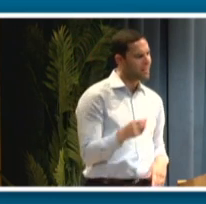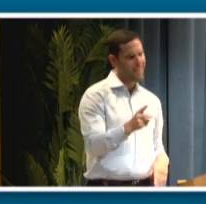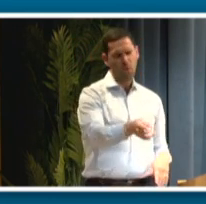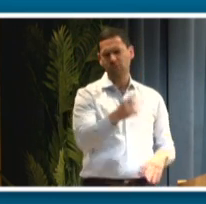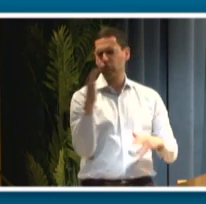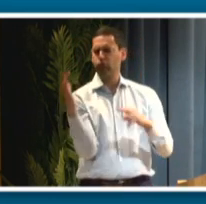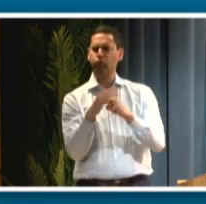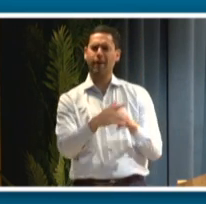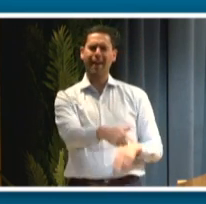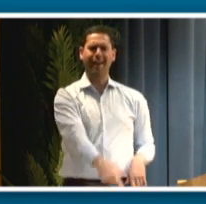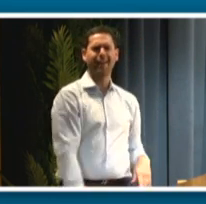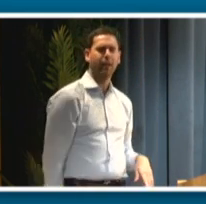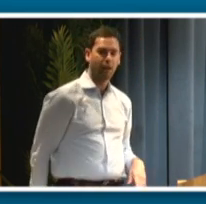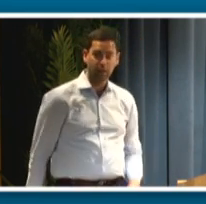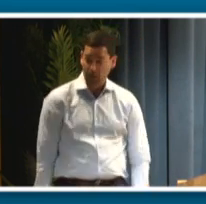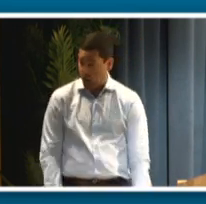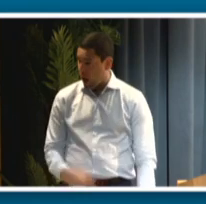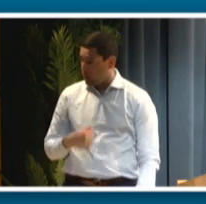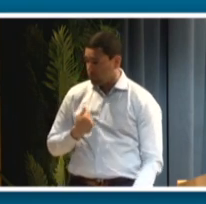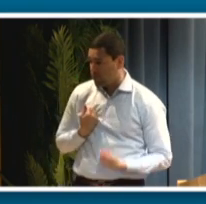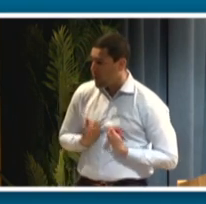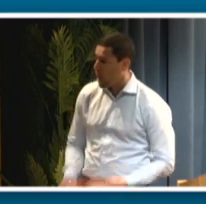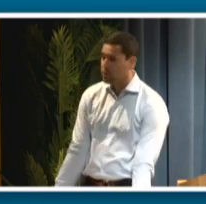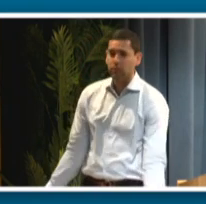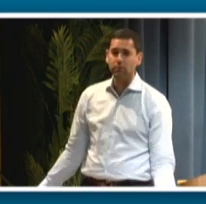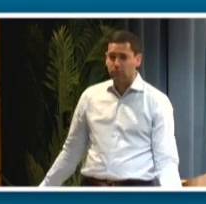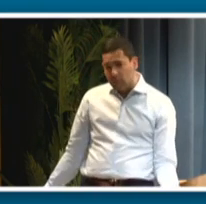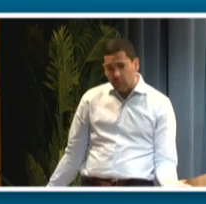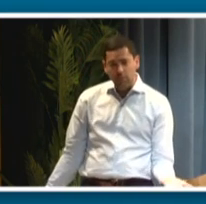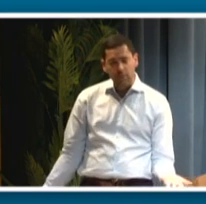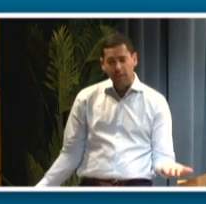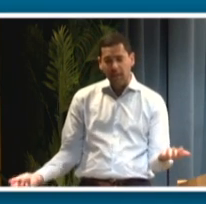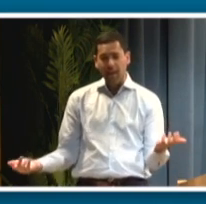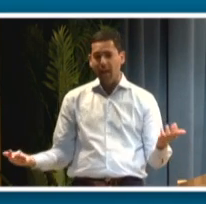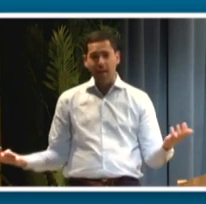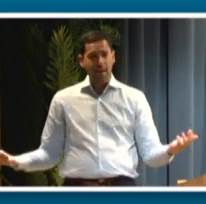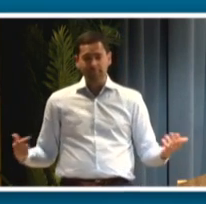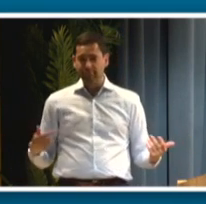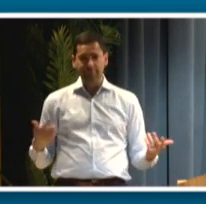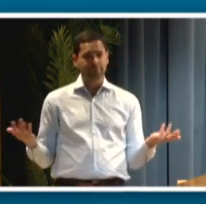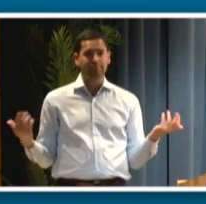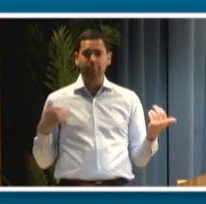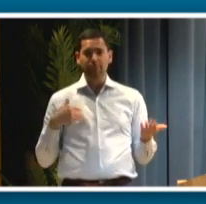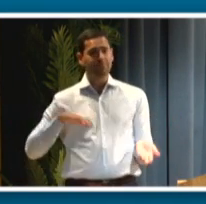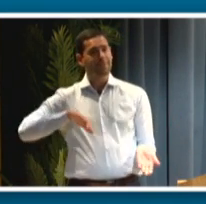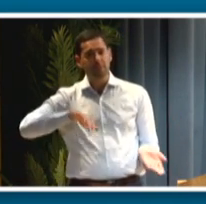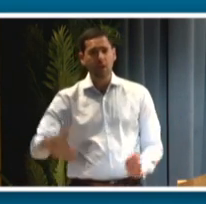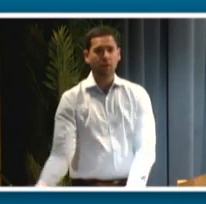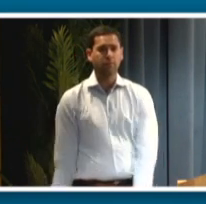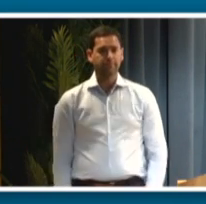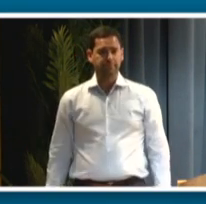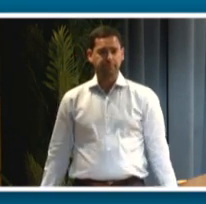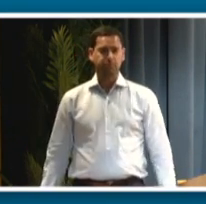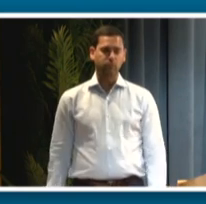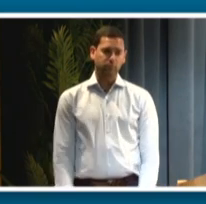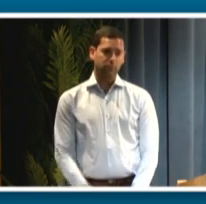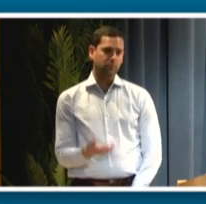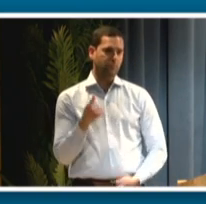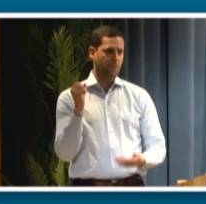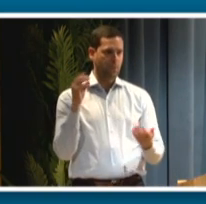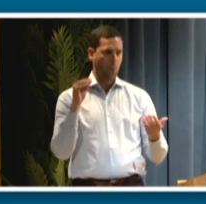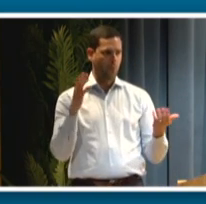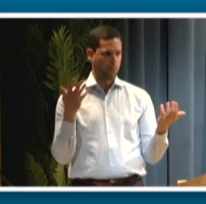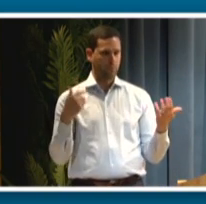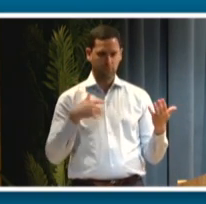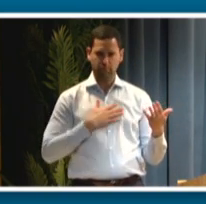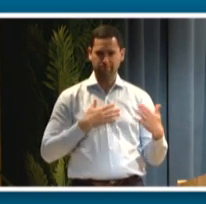that thing. And I'm like, yo, I'm dying. Right. Like, I'm going through, right? And that's really what it is. So I think it's fear. And